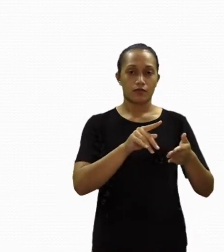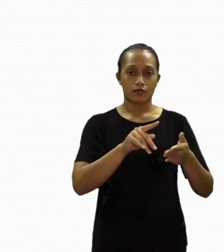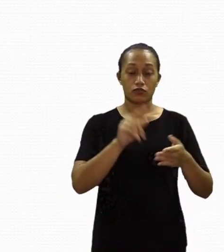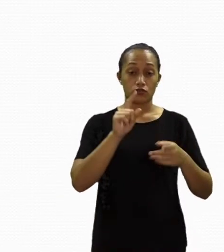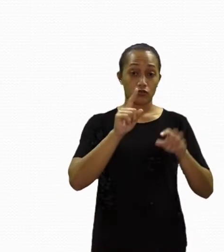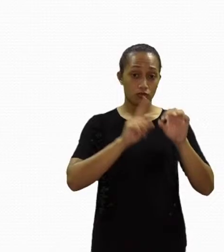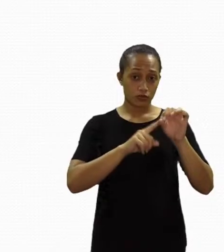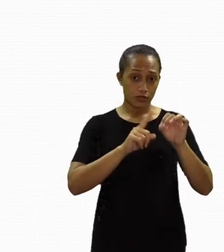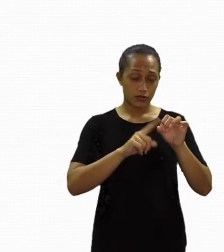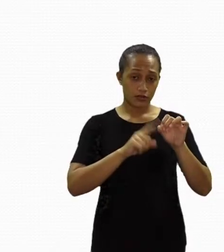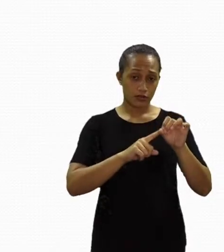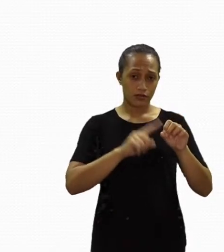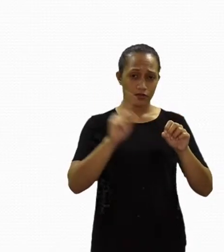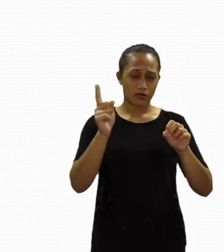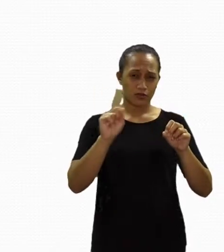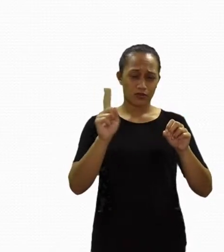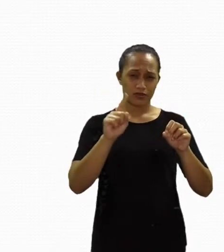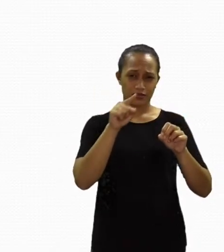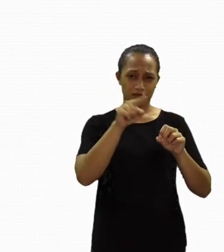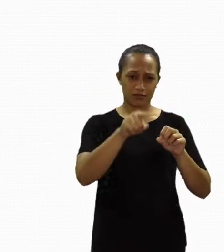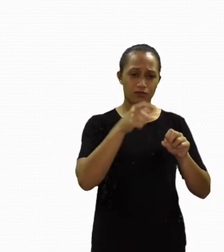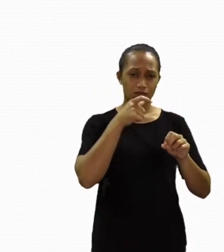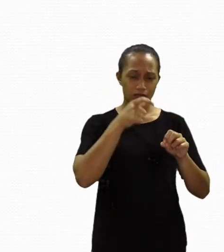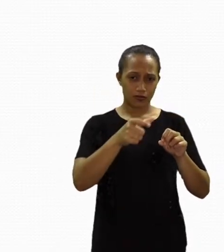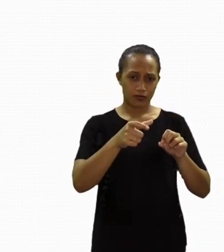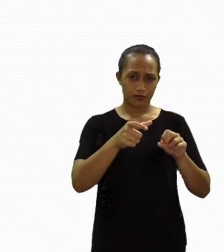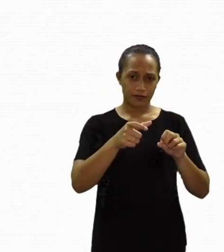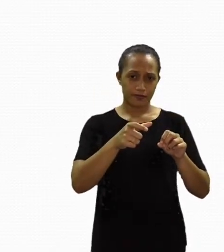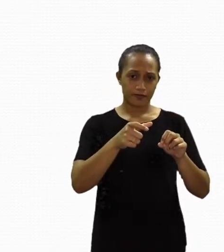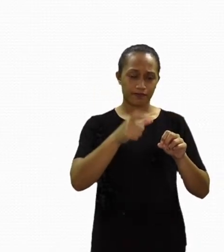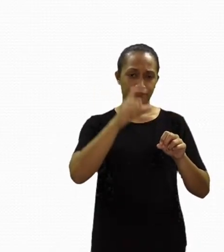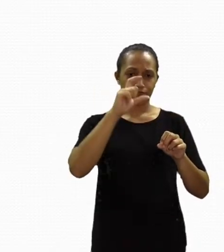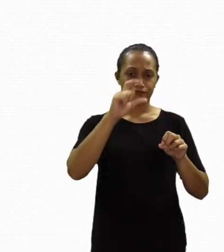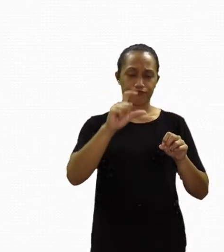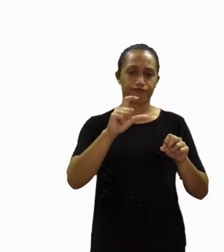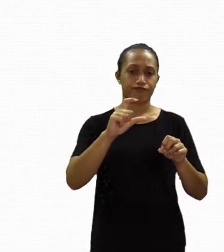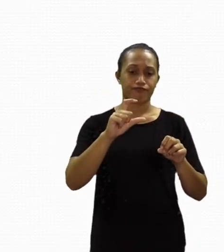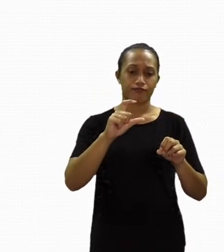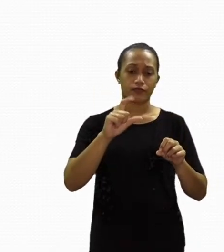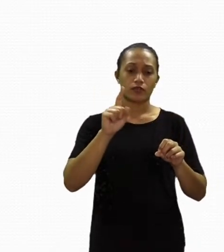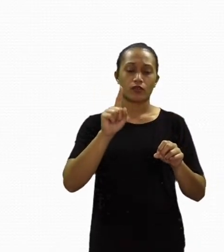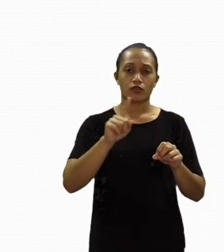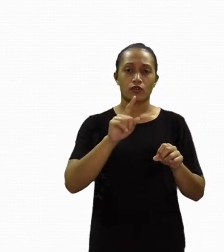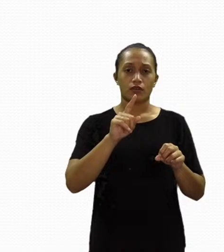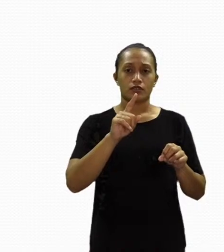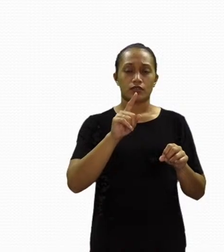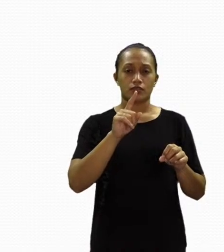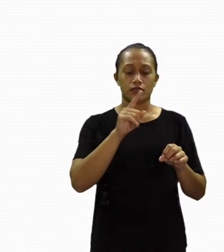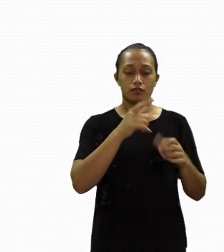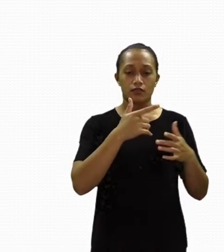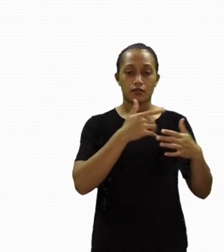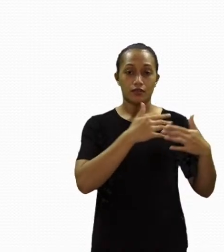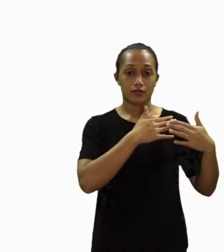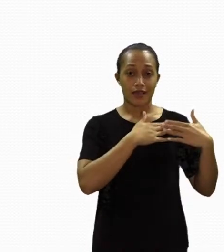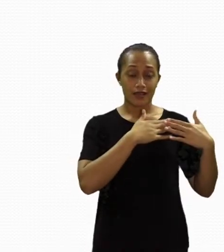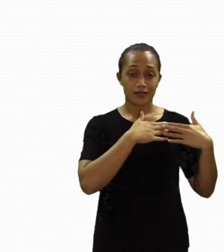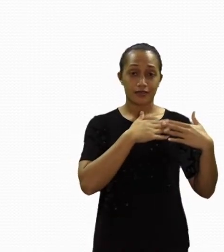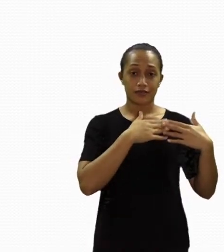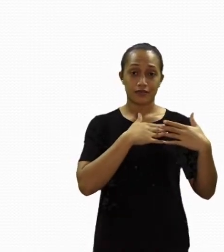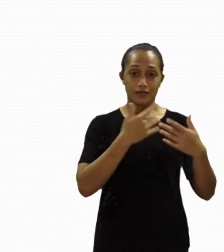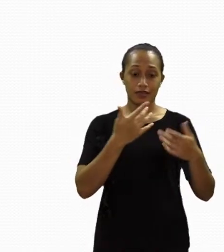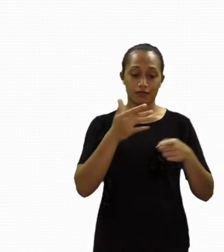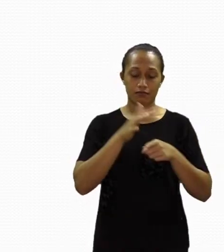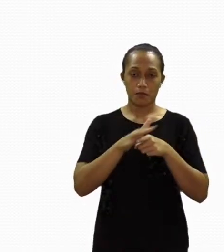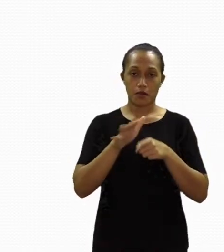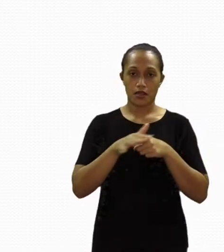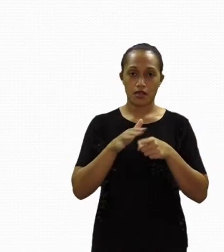question is, what is cardiovascular system? The cardiovascular system, or the heart and blood vessels,